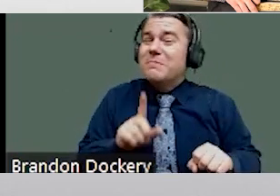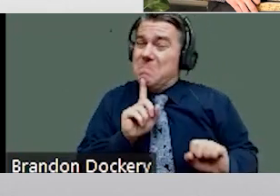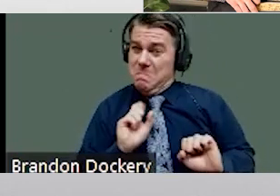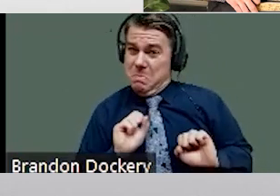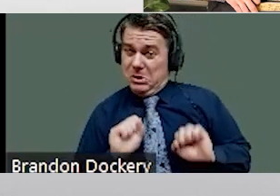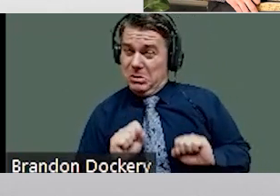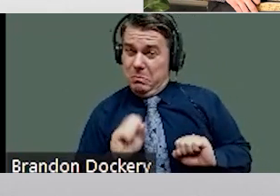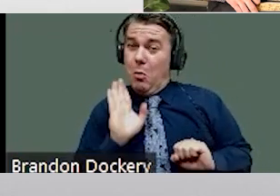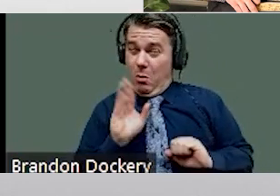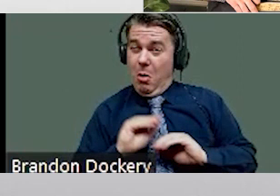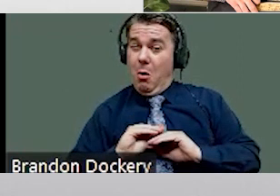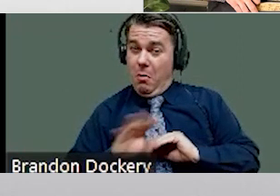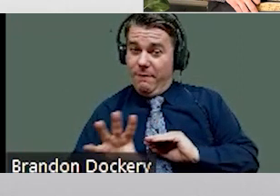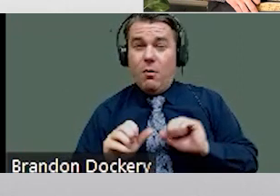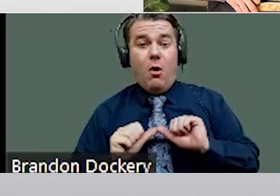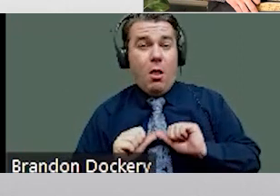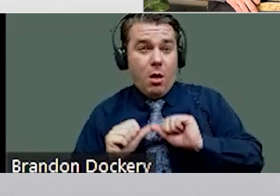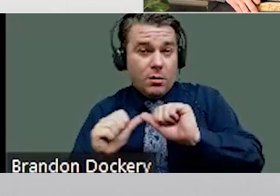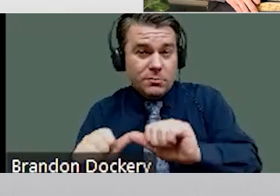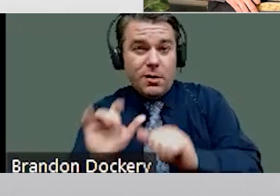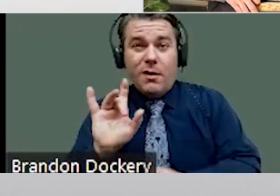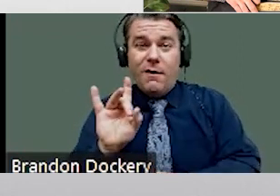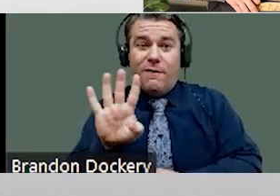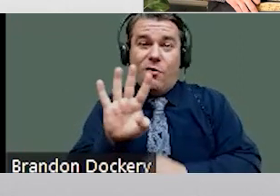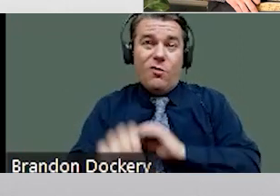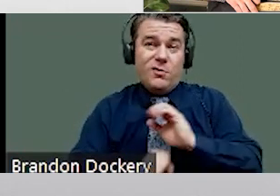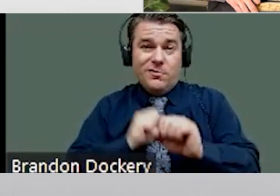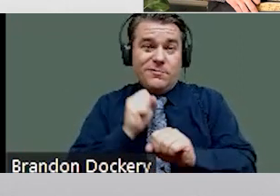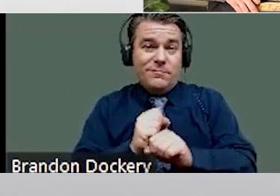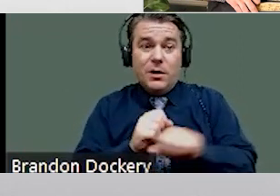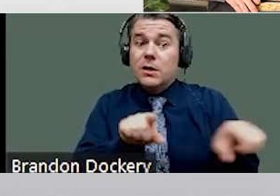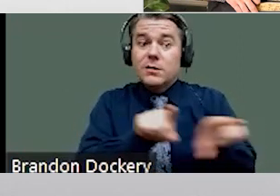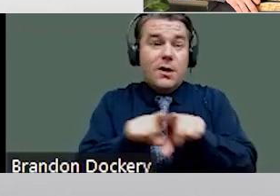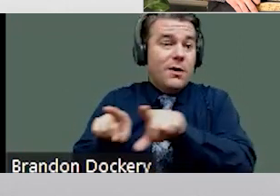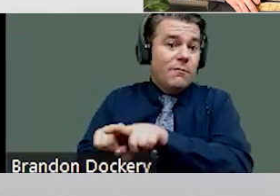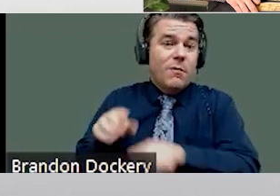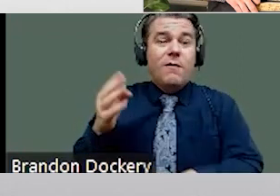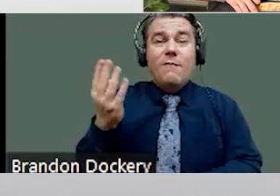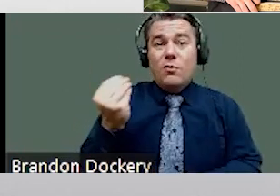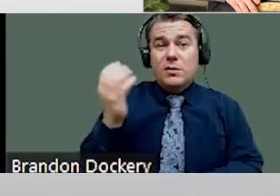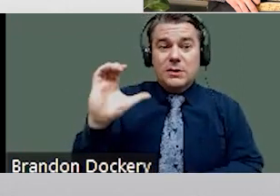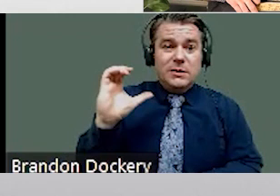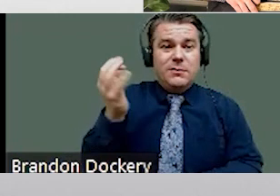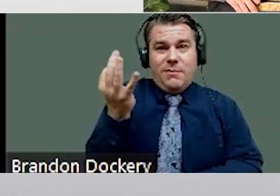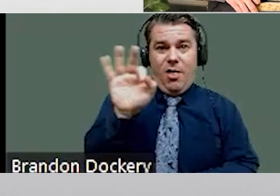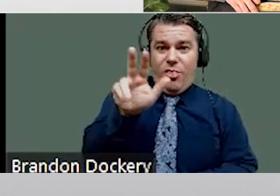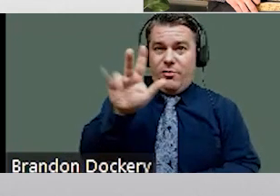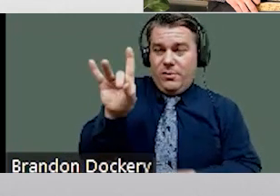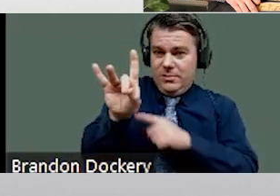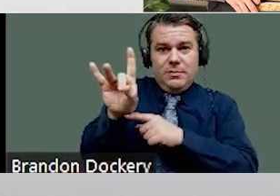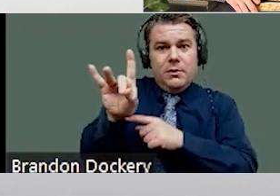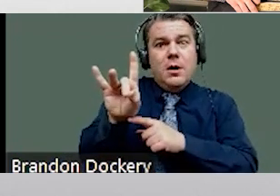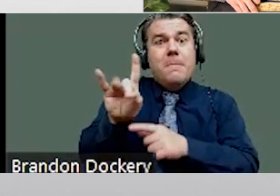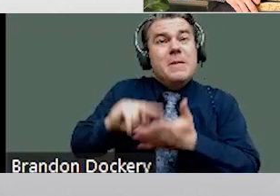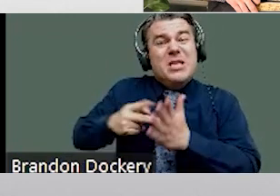it's possible that will also last 84 years, just like the 14C being passed in 1938.